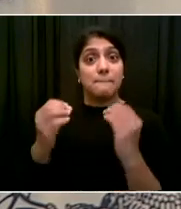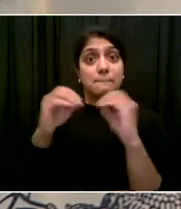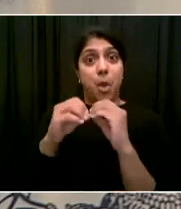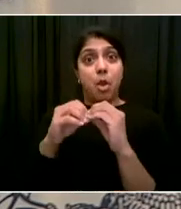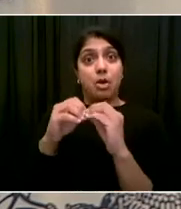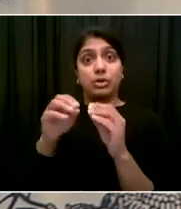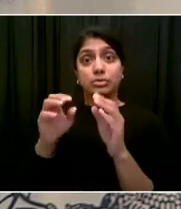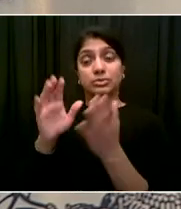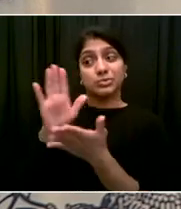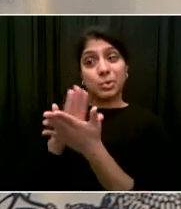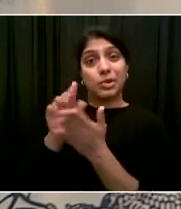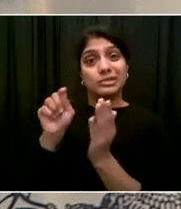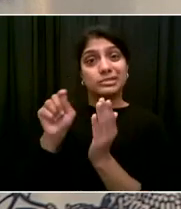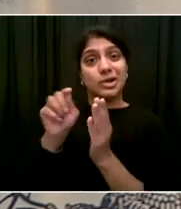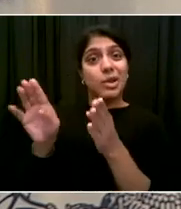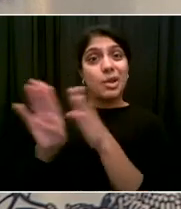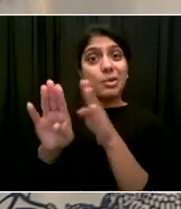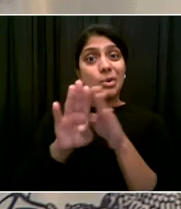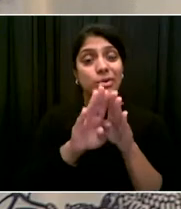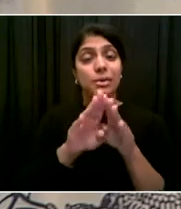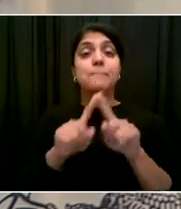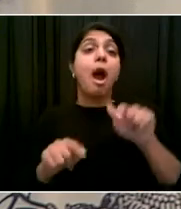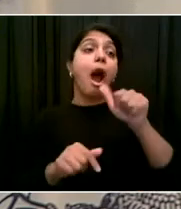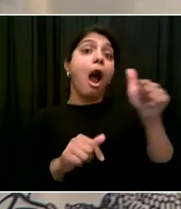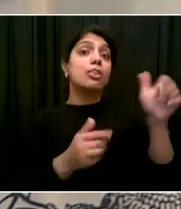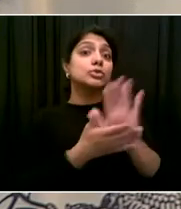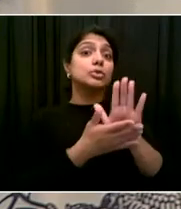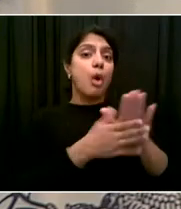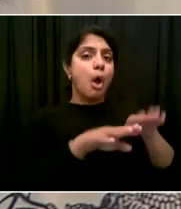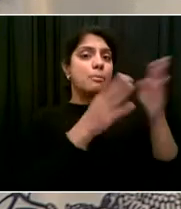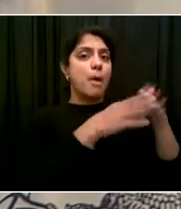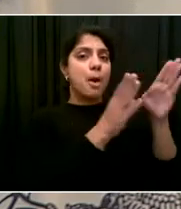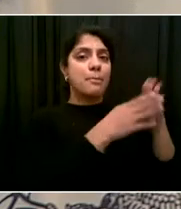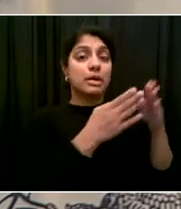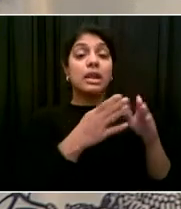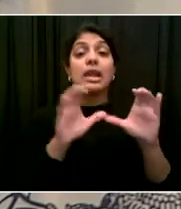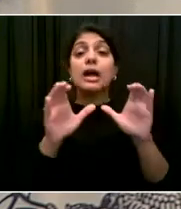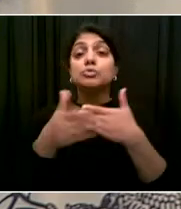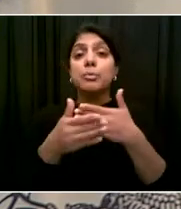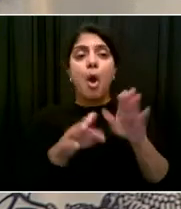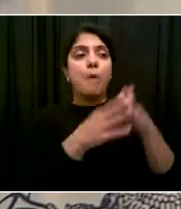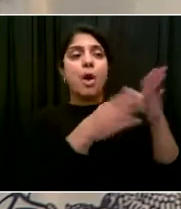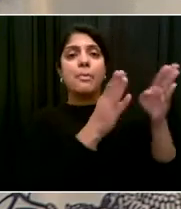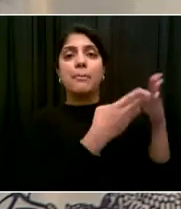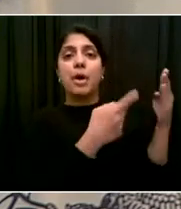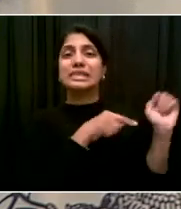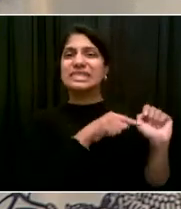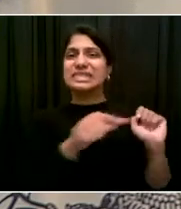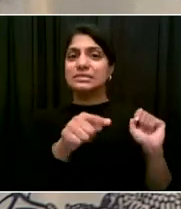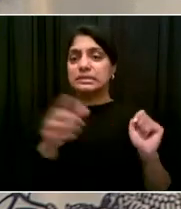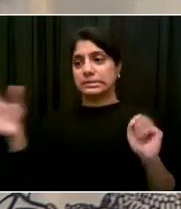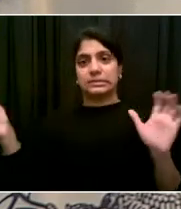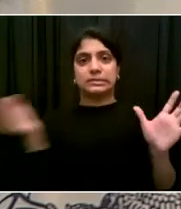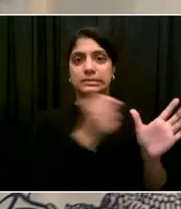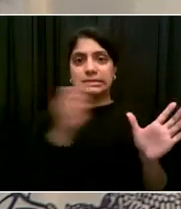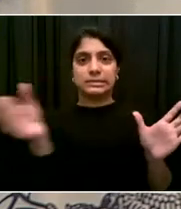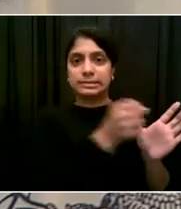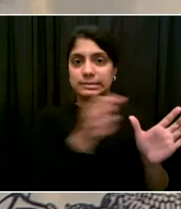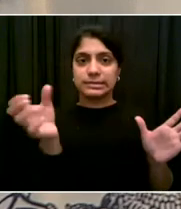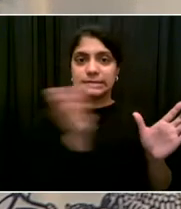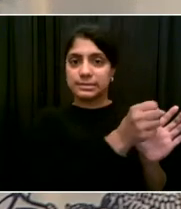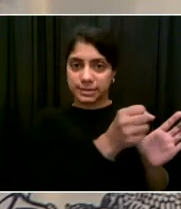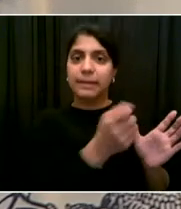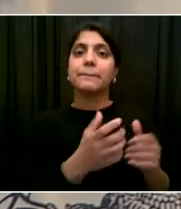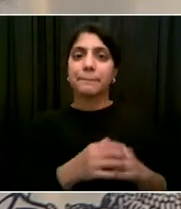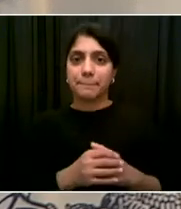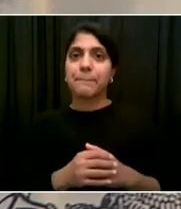system that has, you know, the highest conceivable level of vaccination in terms of the adults, and a huge number